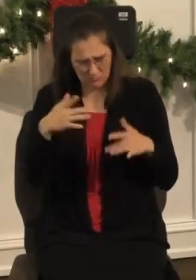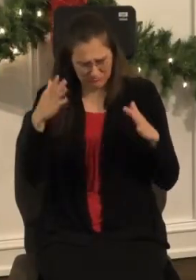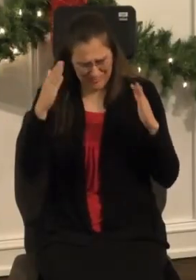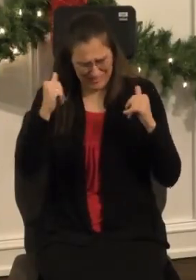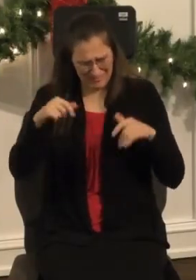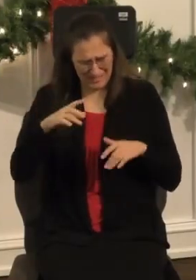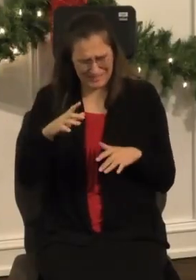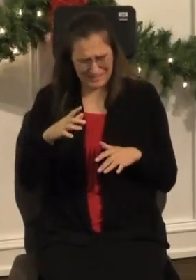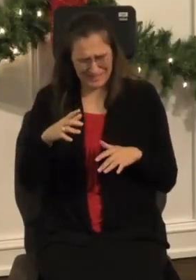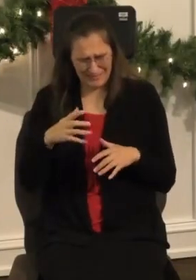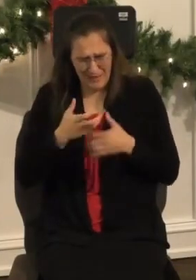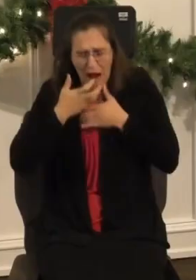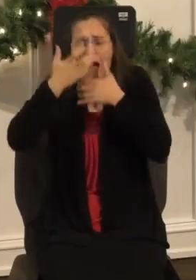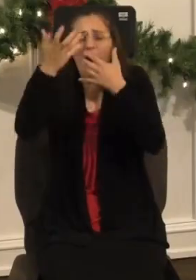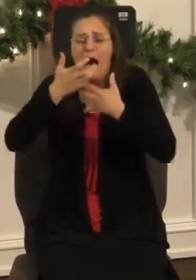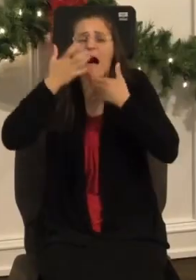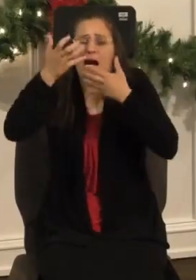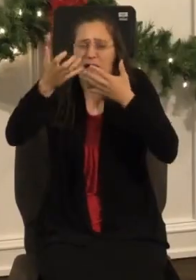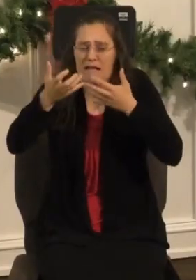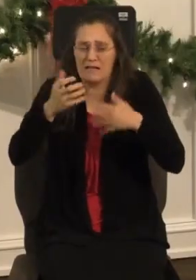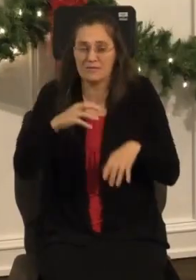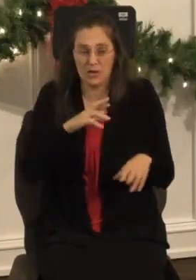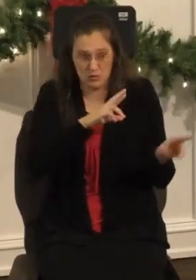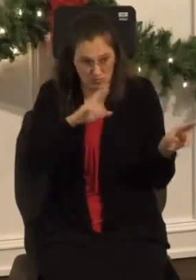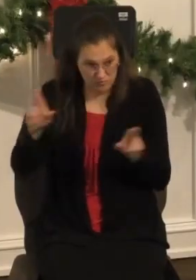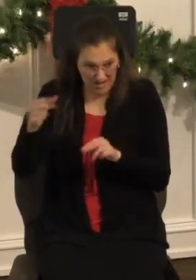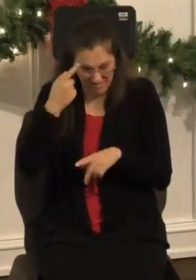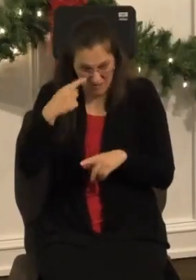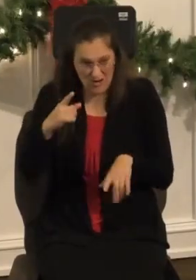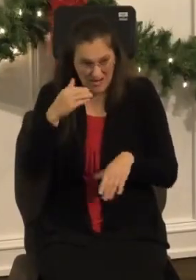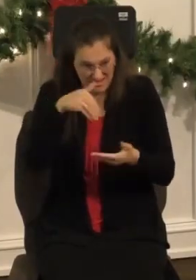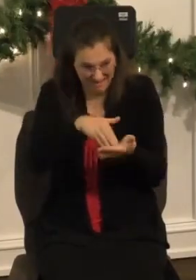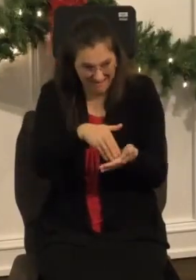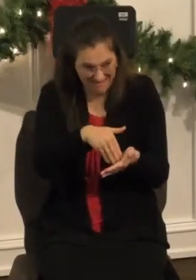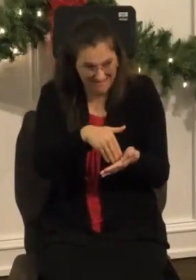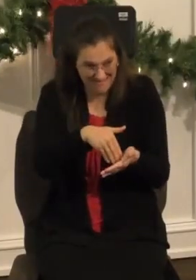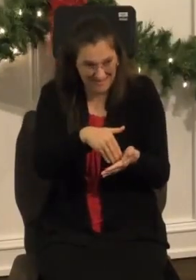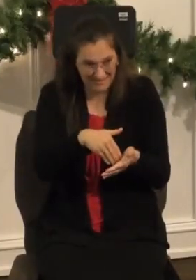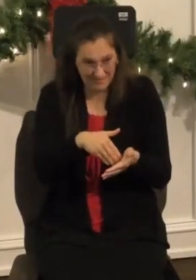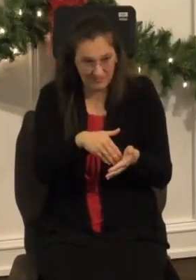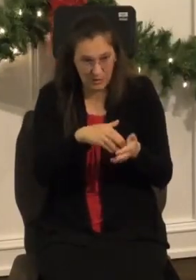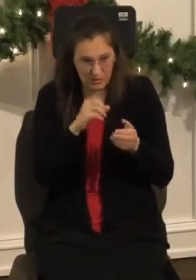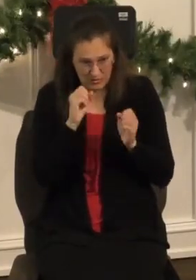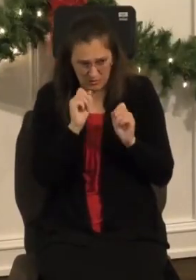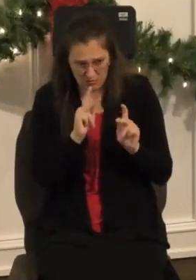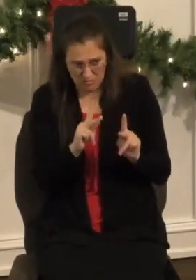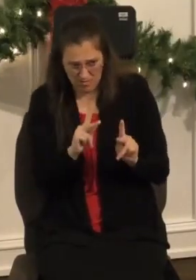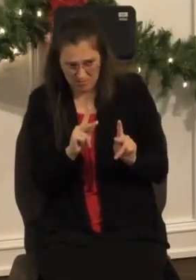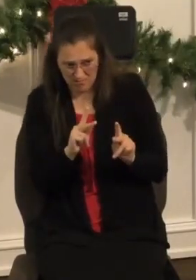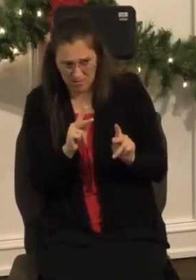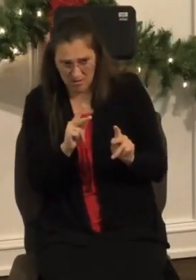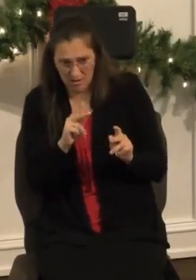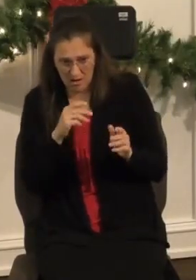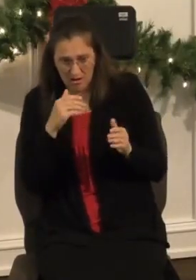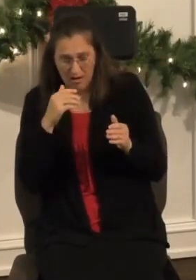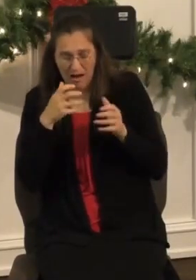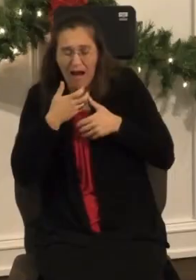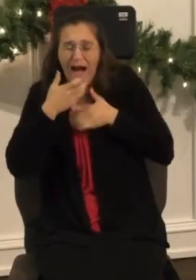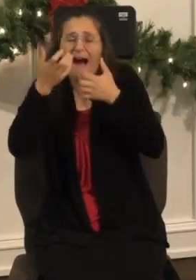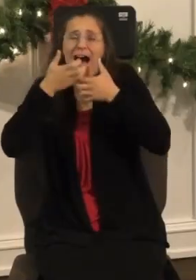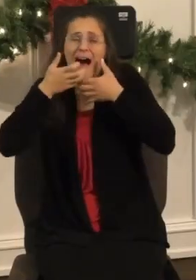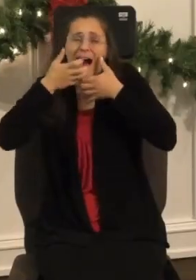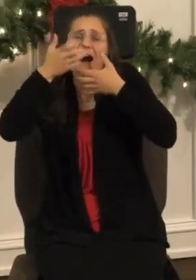so fun. Are you ready? Are you? Yes. You're braced for it? Okay, here we go. Okay, I'll get up there real close to the microphone.